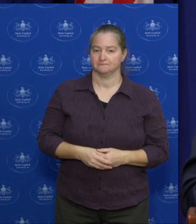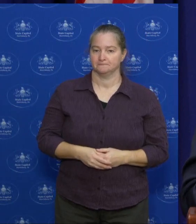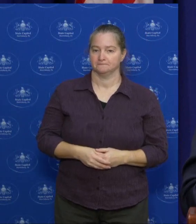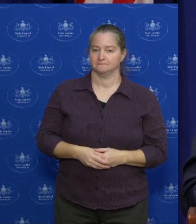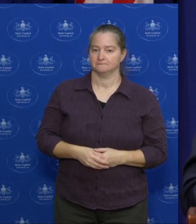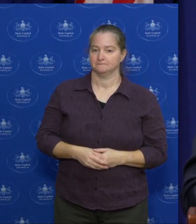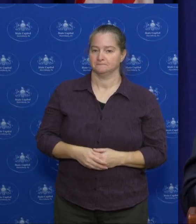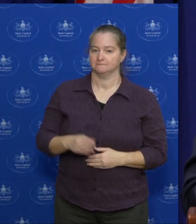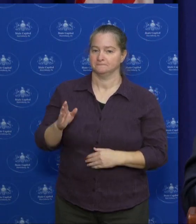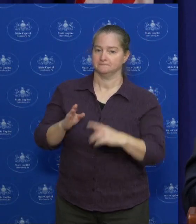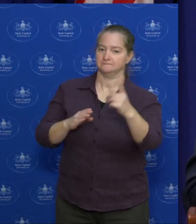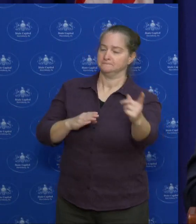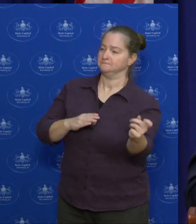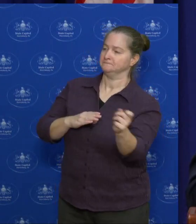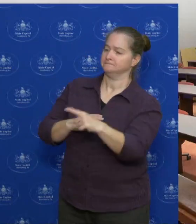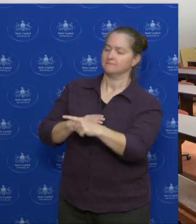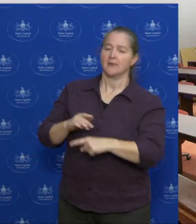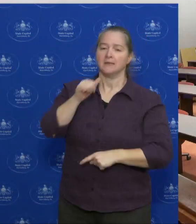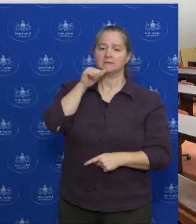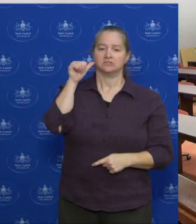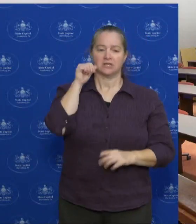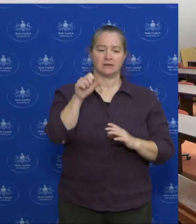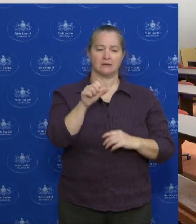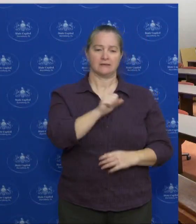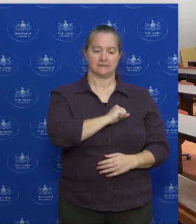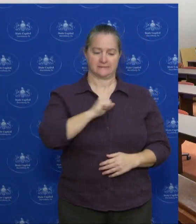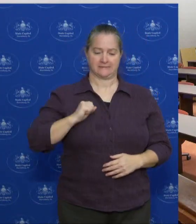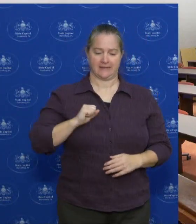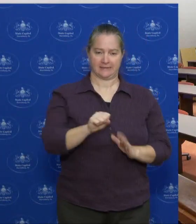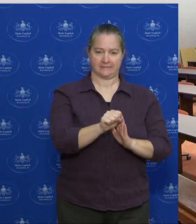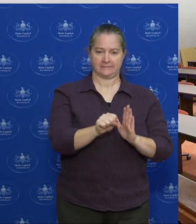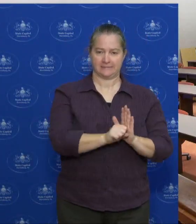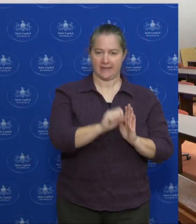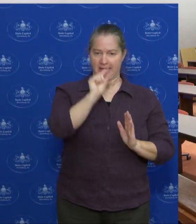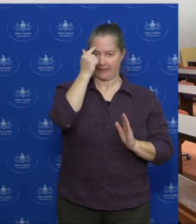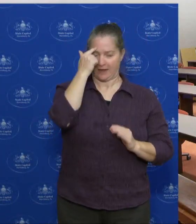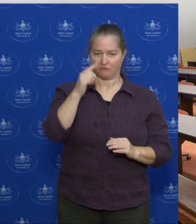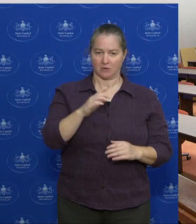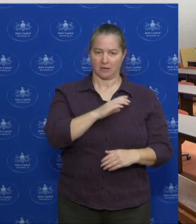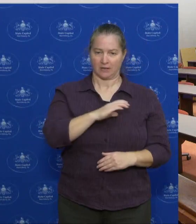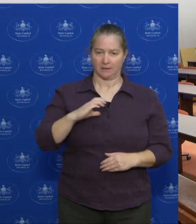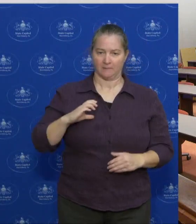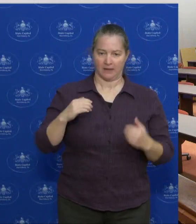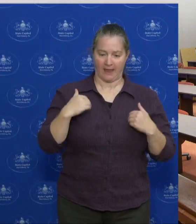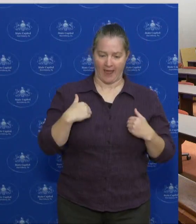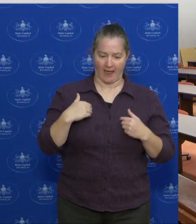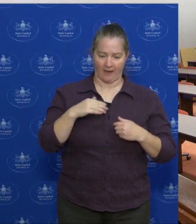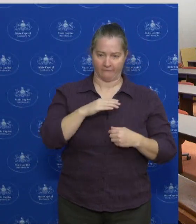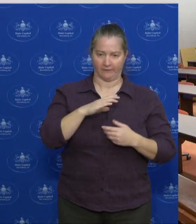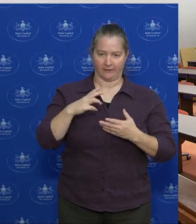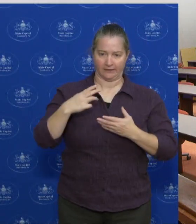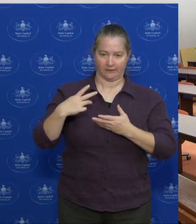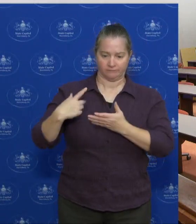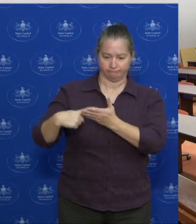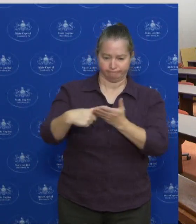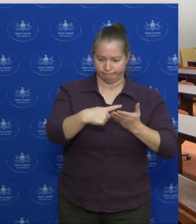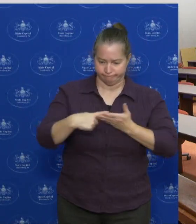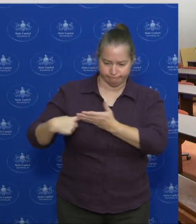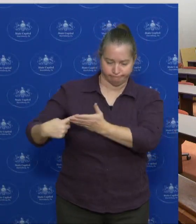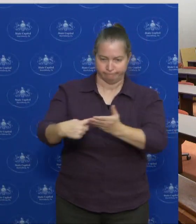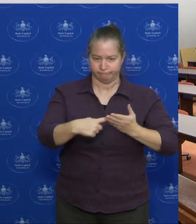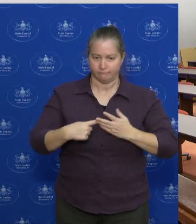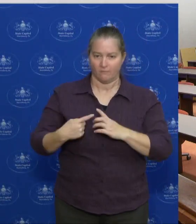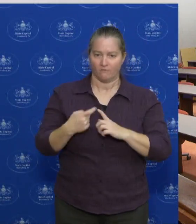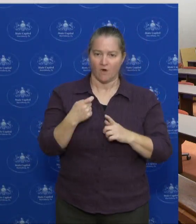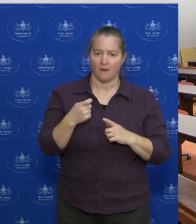Secretary? Yes, sir. Yesterday, Senate State Government Committee had a hearing about pulling out of ERIC. Secretaries from Florida and Ohio testified how